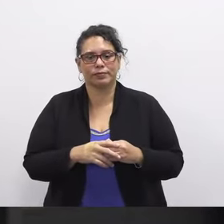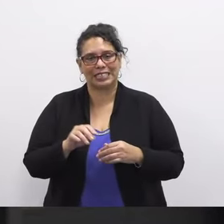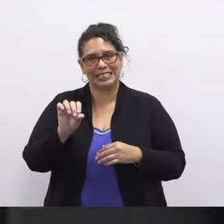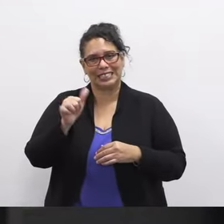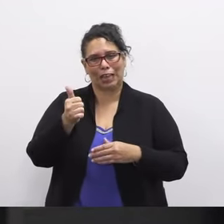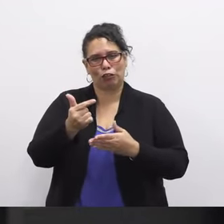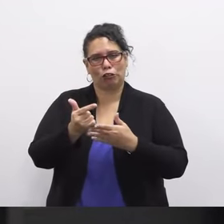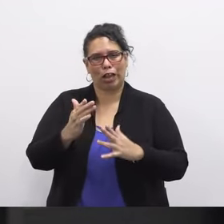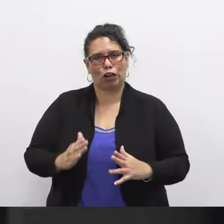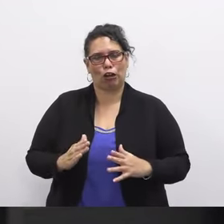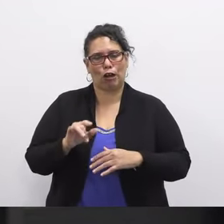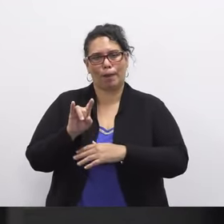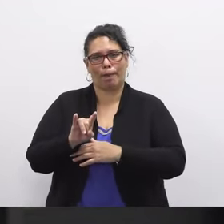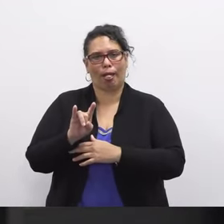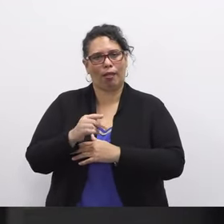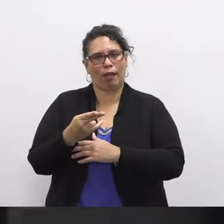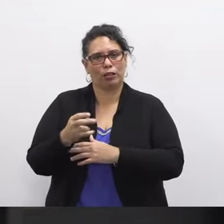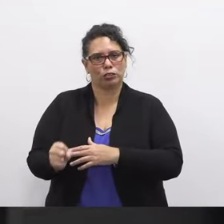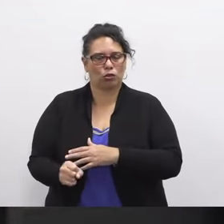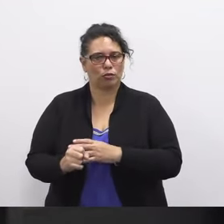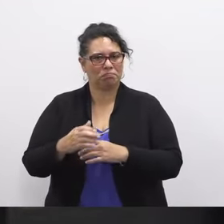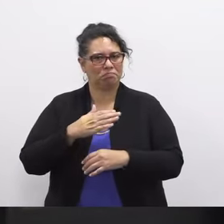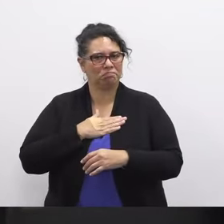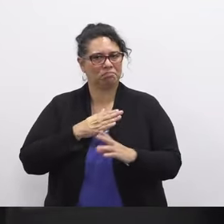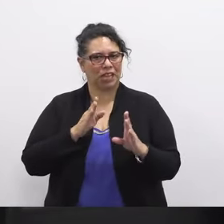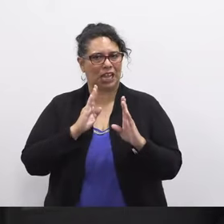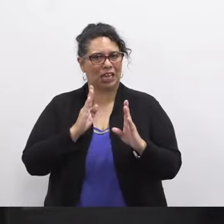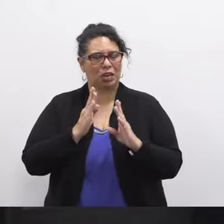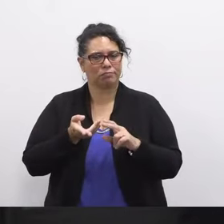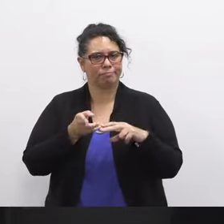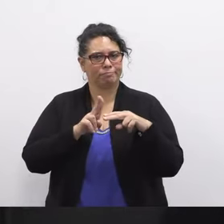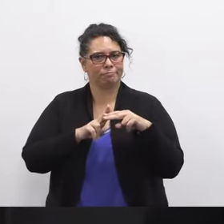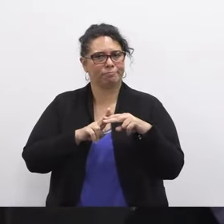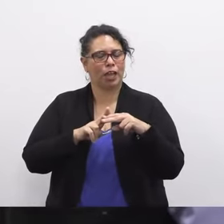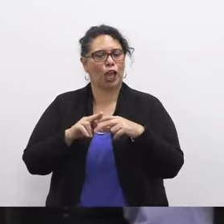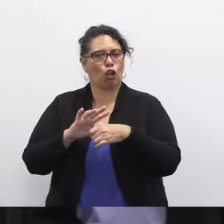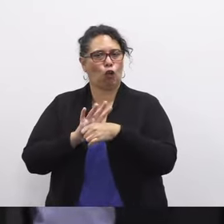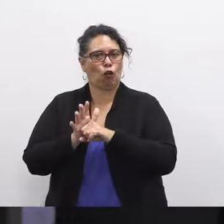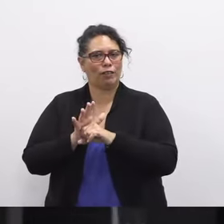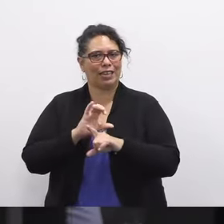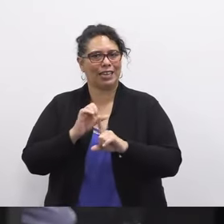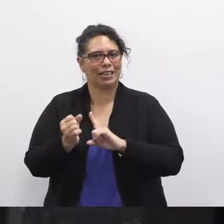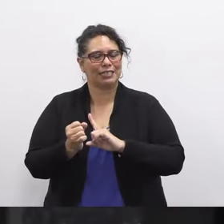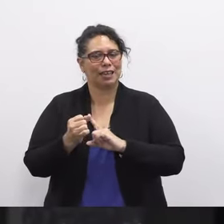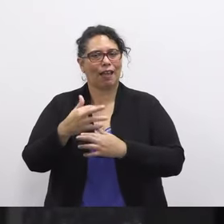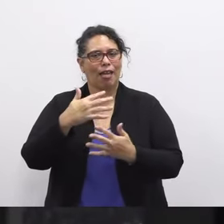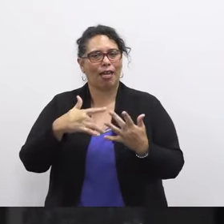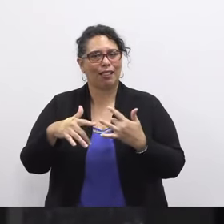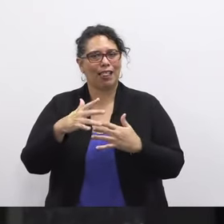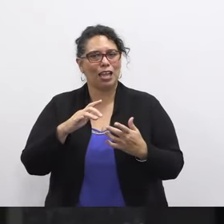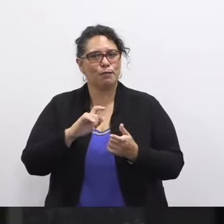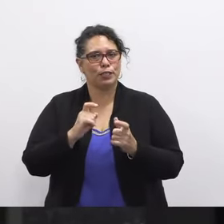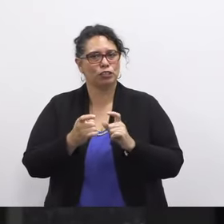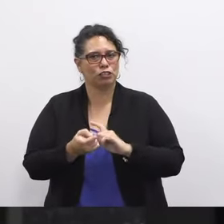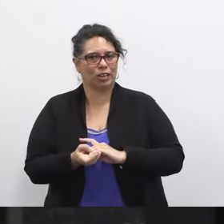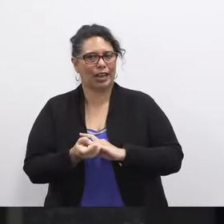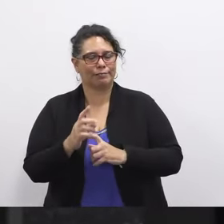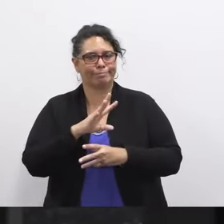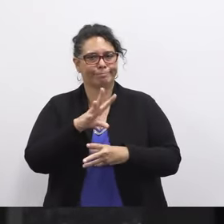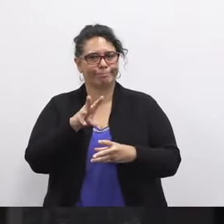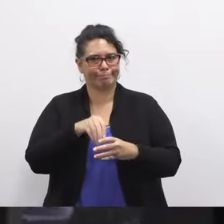Pauley High School, it has come to my attention, especially with rising COVID-19 cases, that climate change takes a large role in our